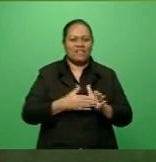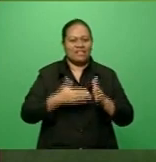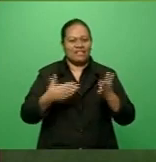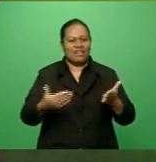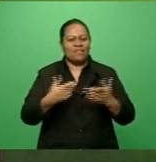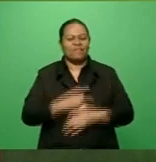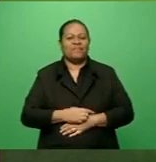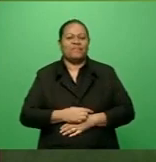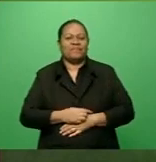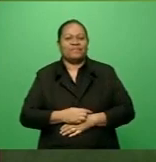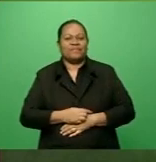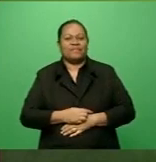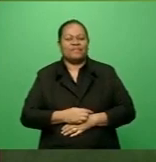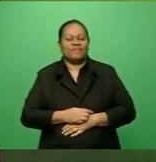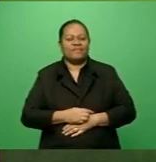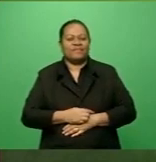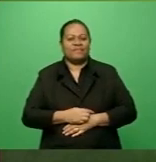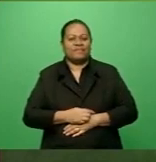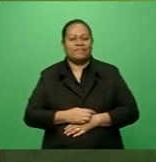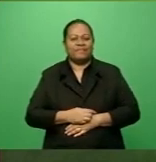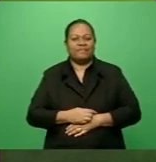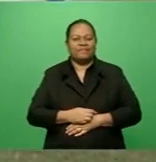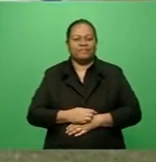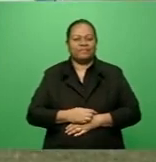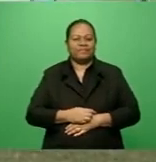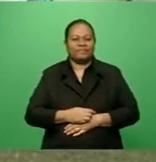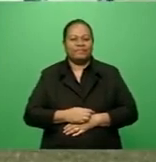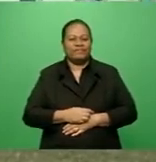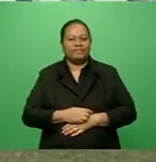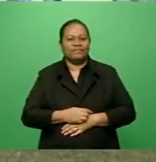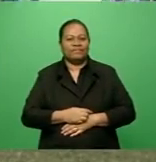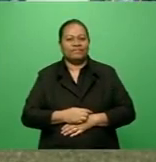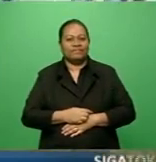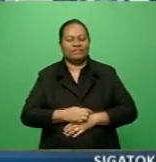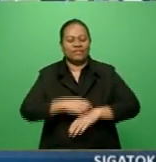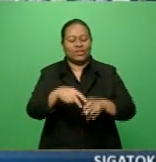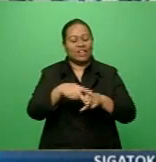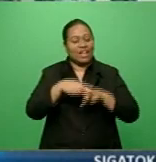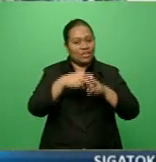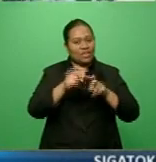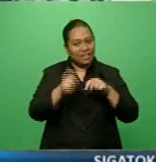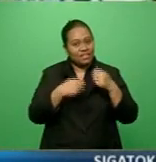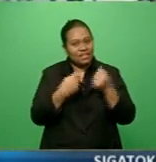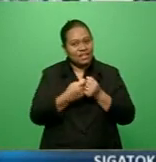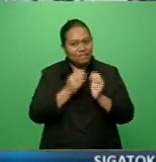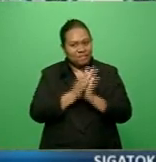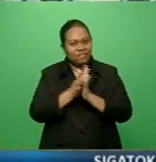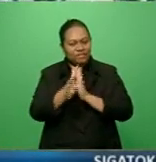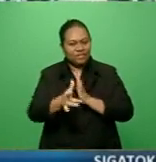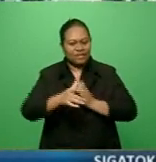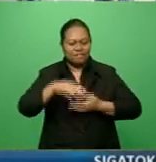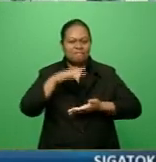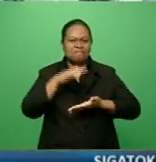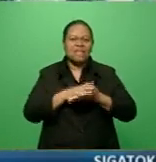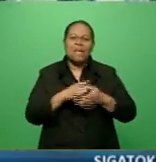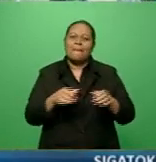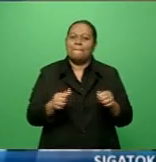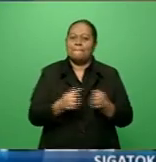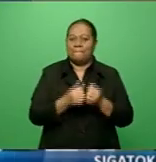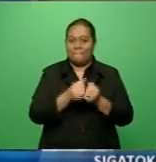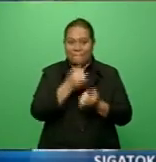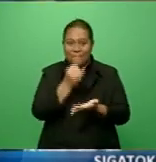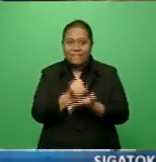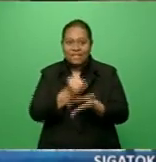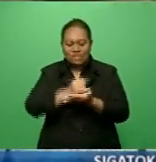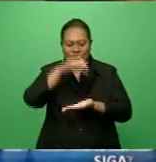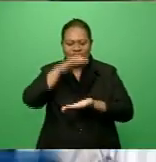been consistent. Felipe Naikaso has more. The Narunga side will be out to minimize as much mistakes